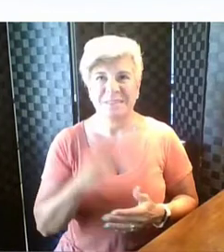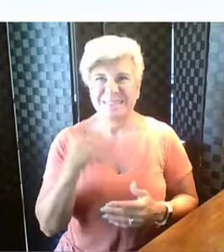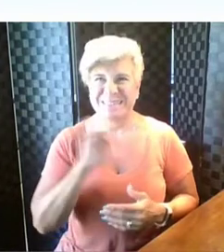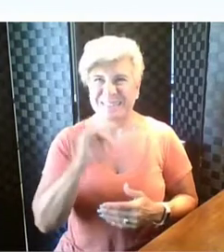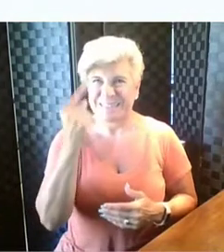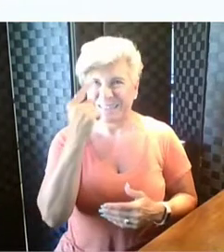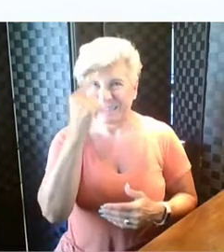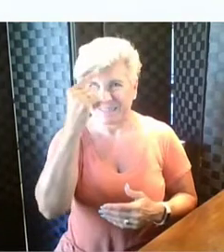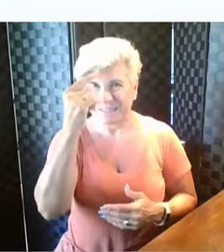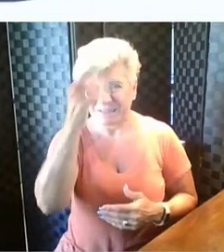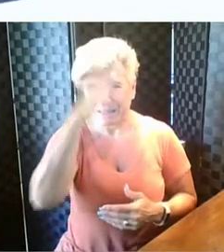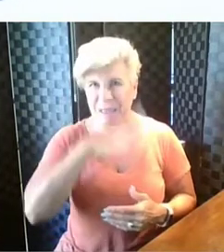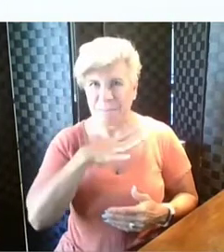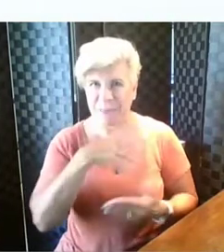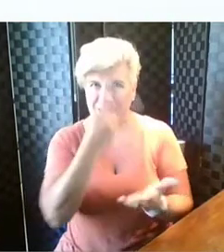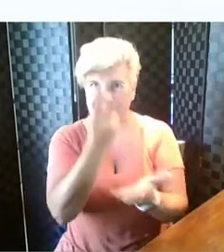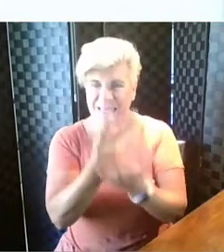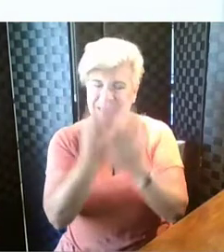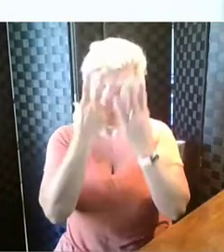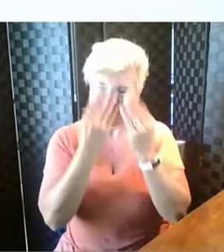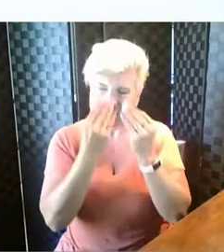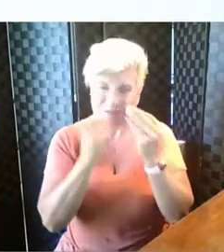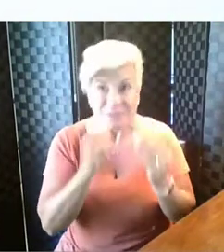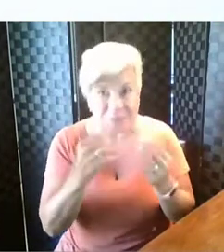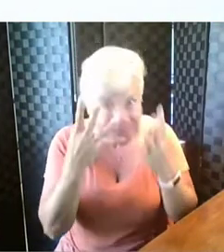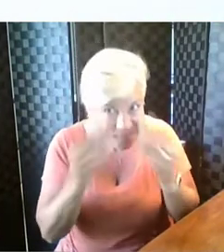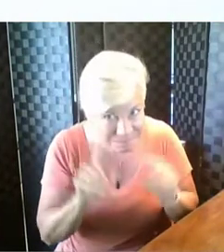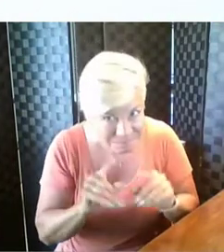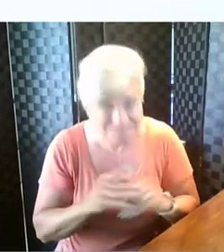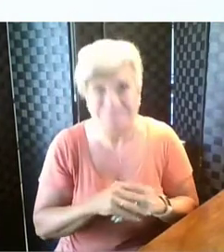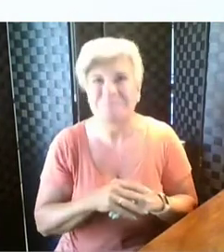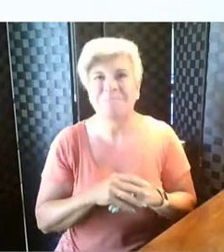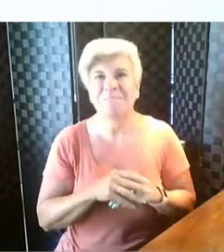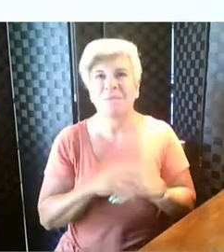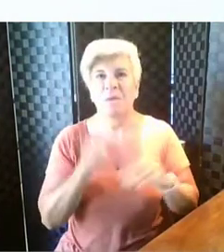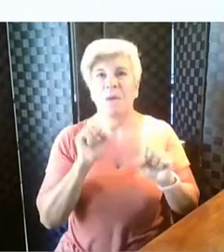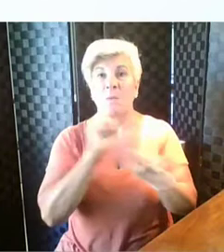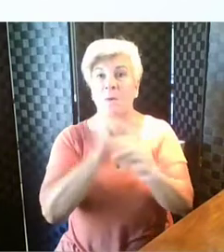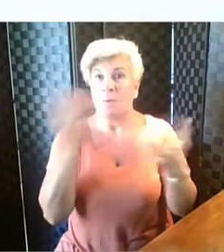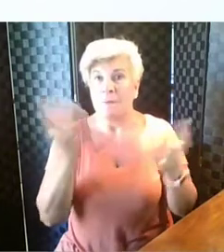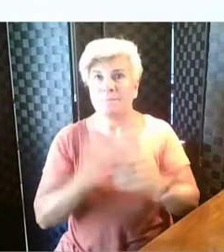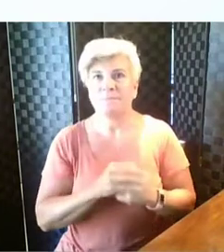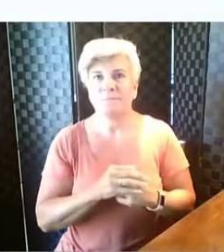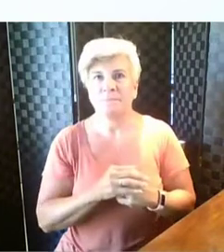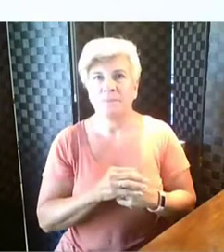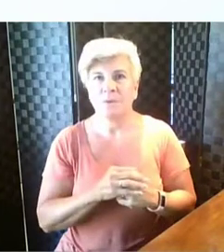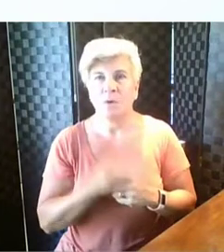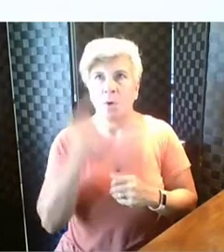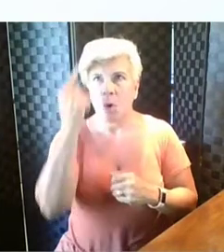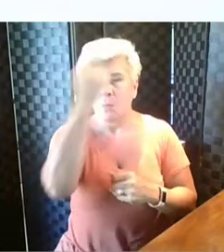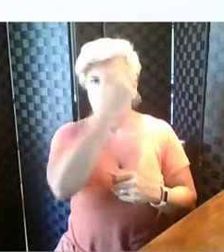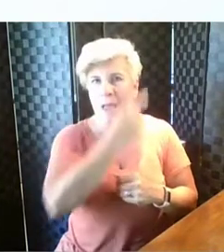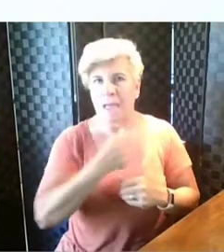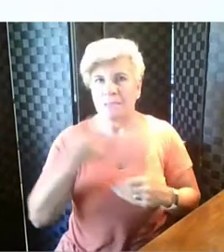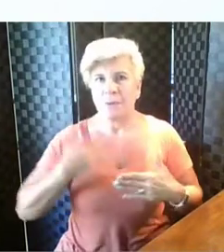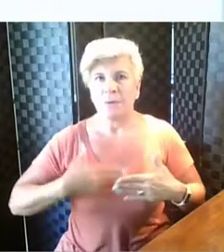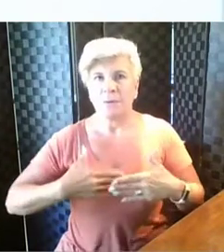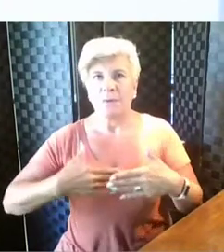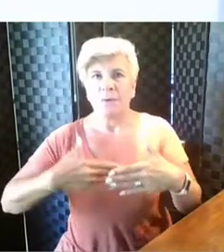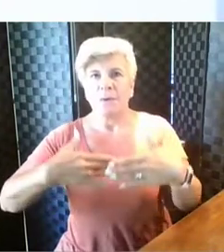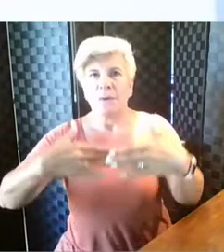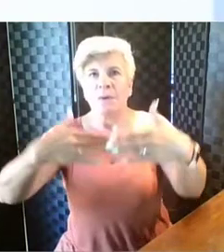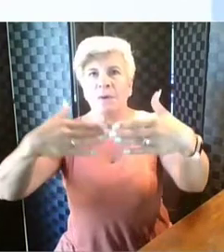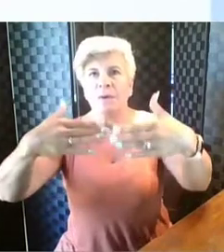he's sleeping. Don't go to sleep on me. All right, here we go. Here's how this works. We're just going to go around his head. We're going to take a deep breath